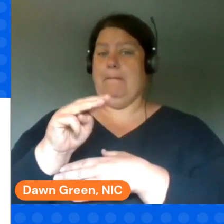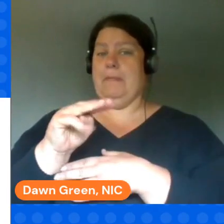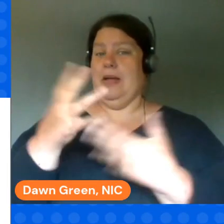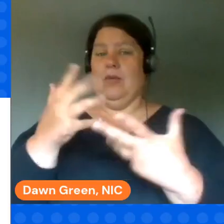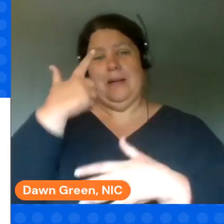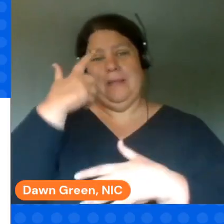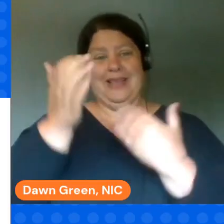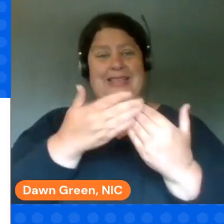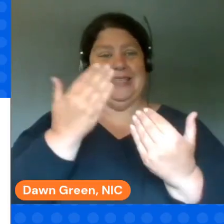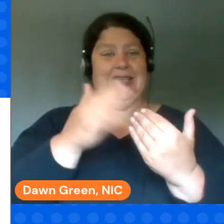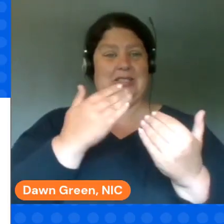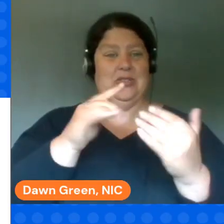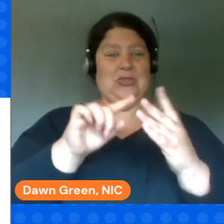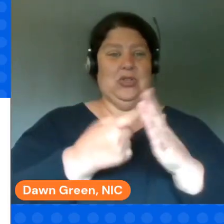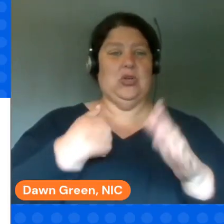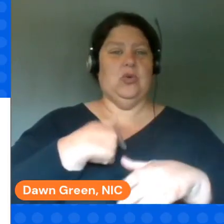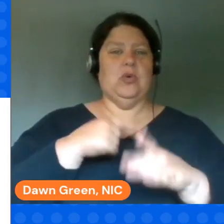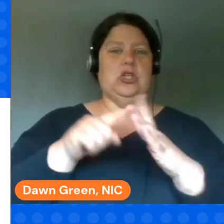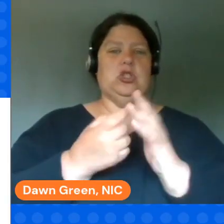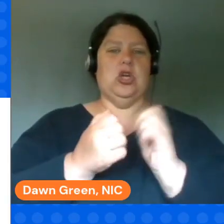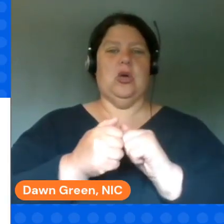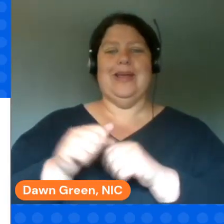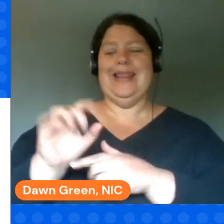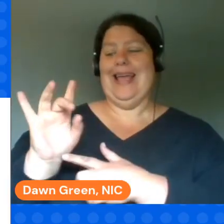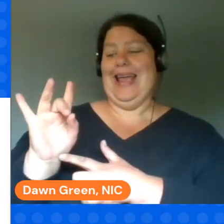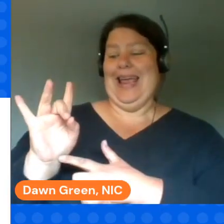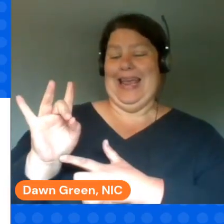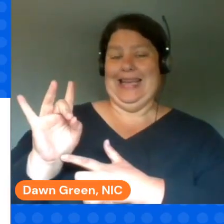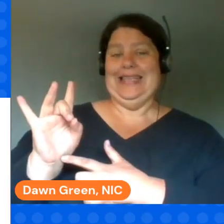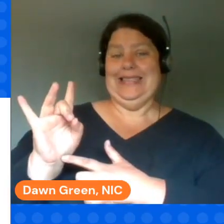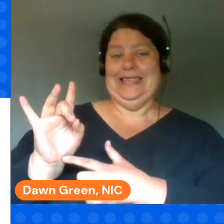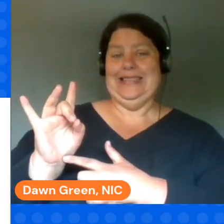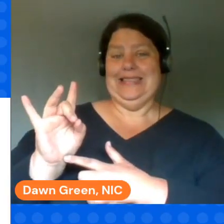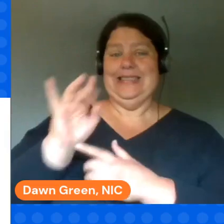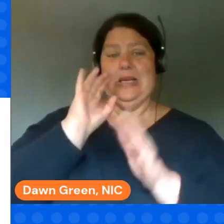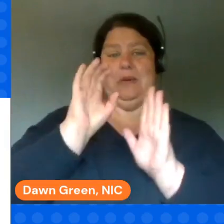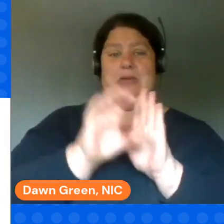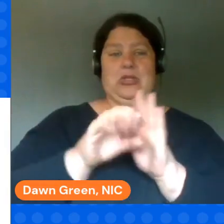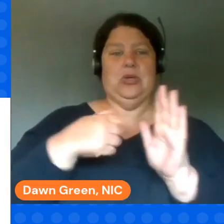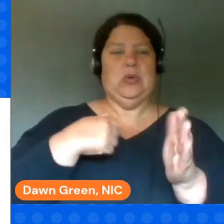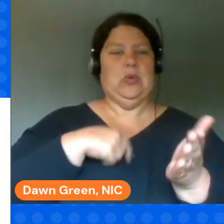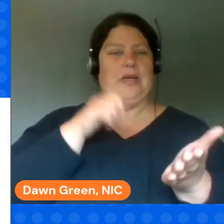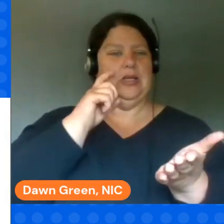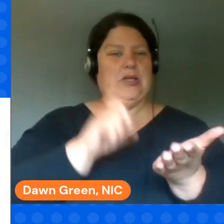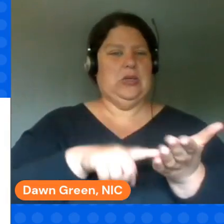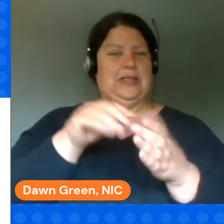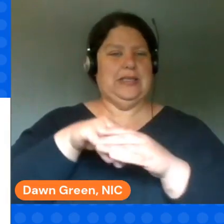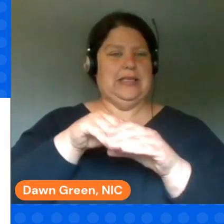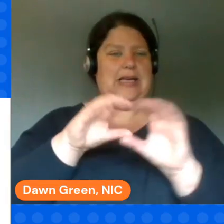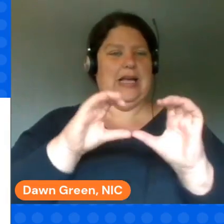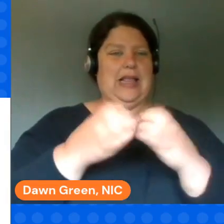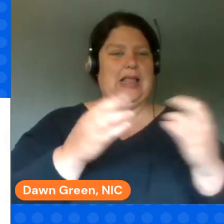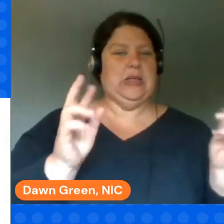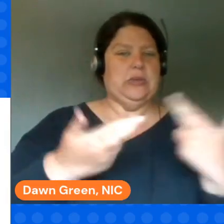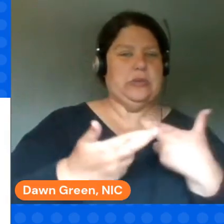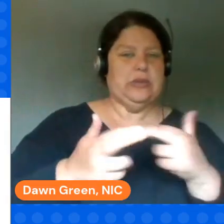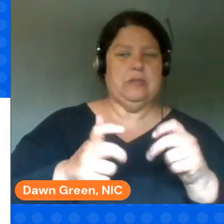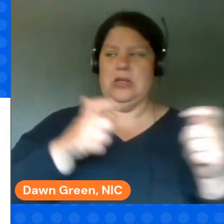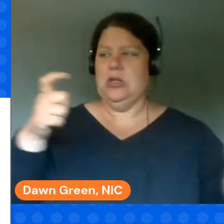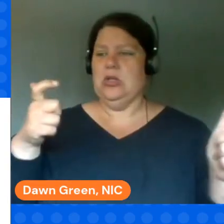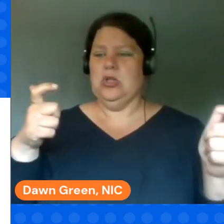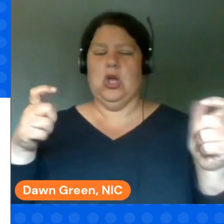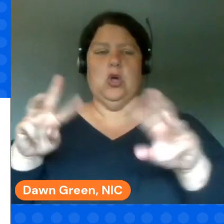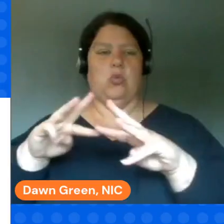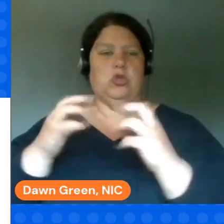started, and we started with only 8 unique symbols to beam around. We noticed that inside of classrooms or in larger workshop